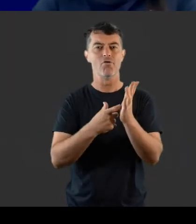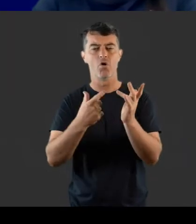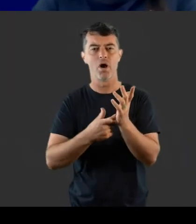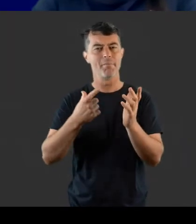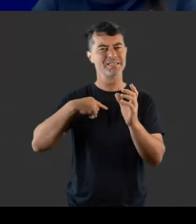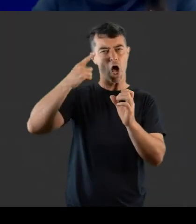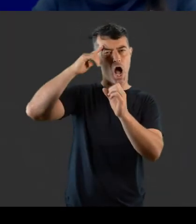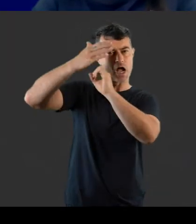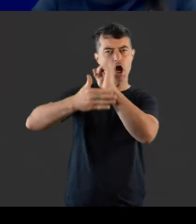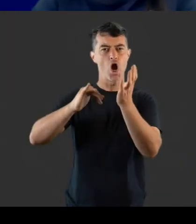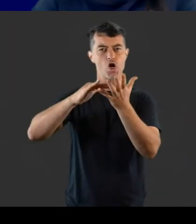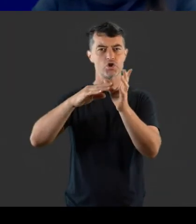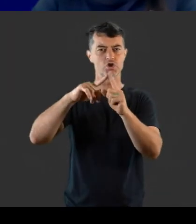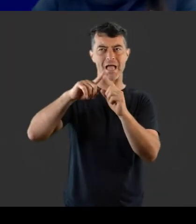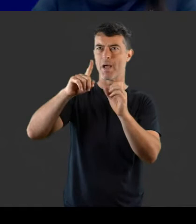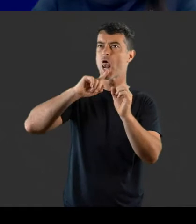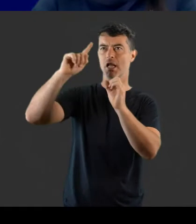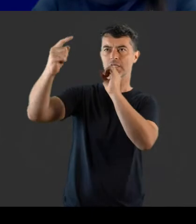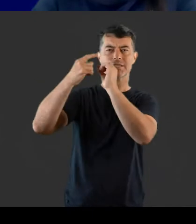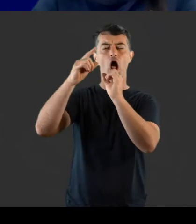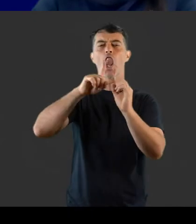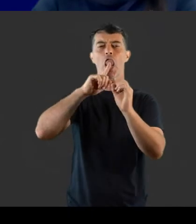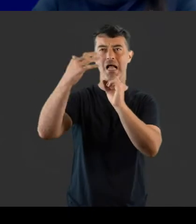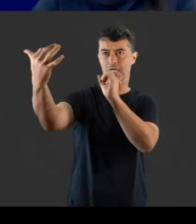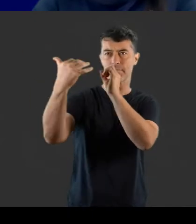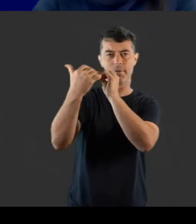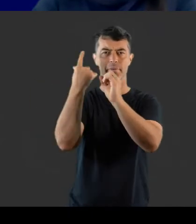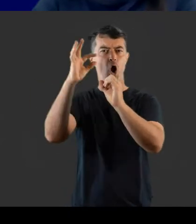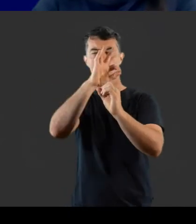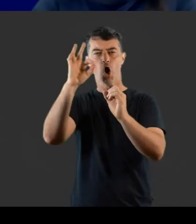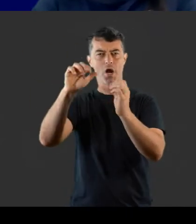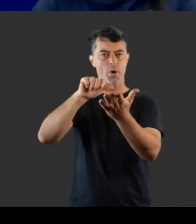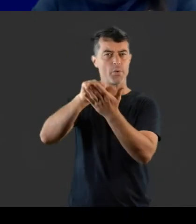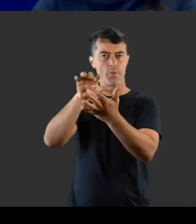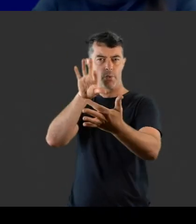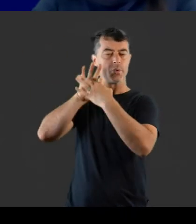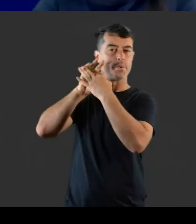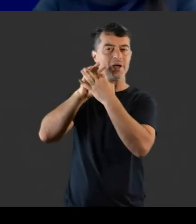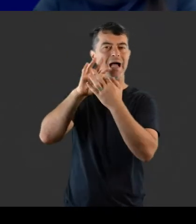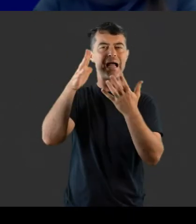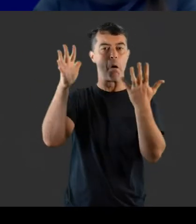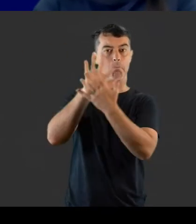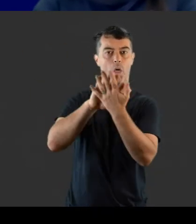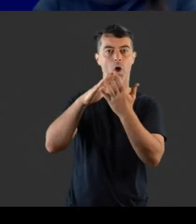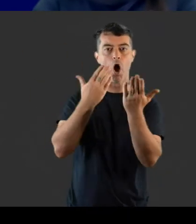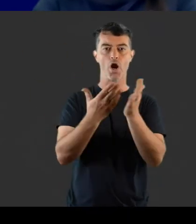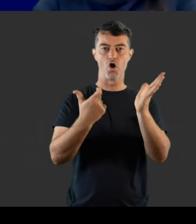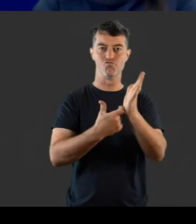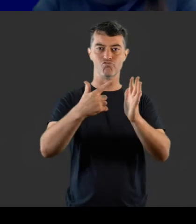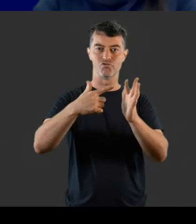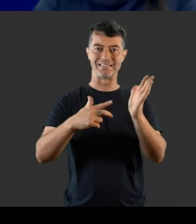occur as the shape of the eye causes light to bend incorrectly, resulting in a blurred image on the